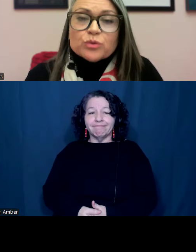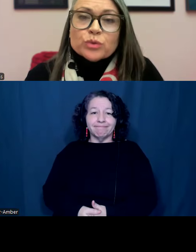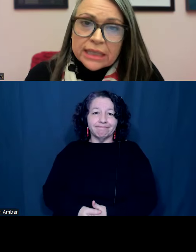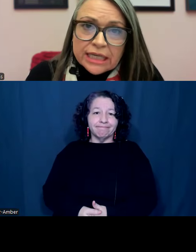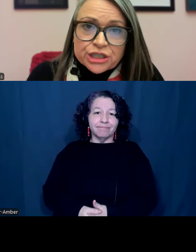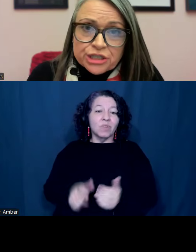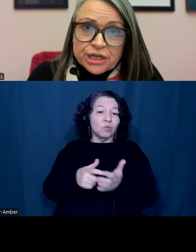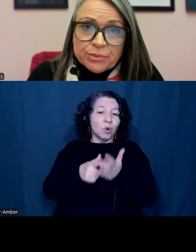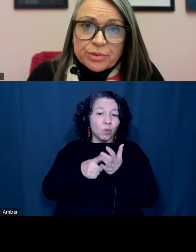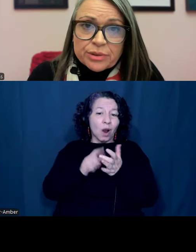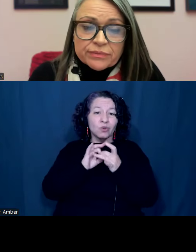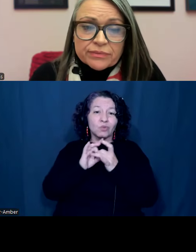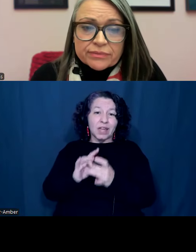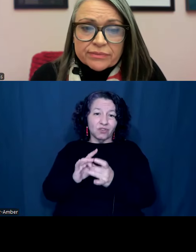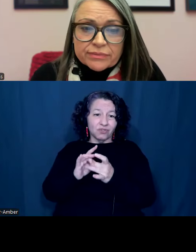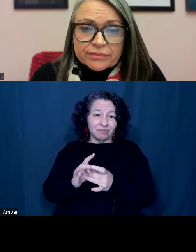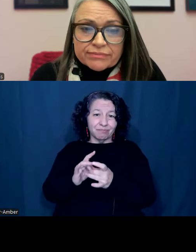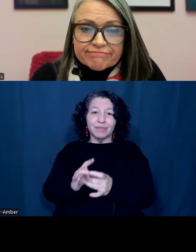requires relationship.